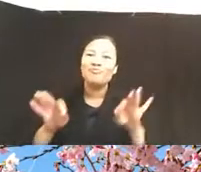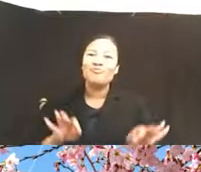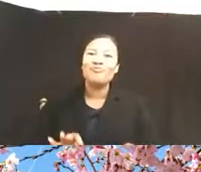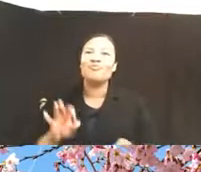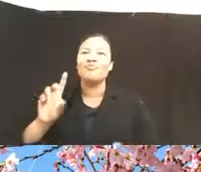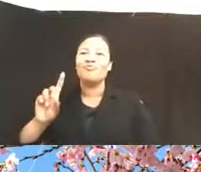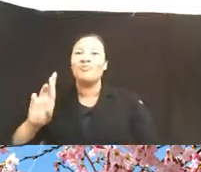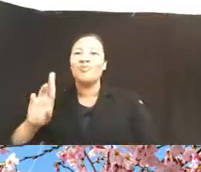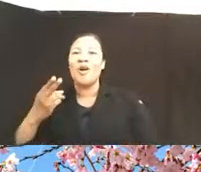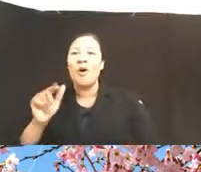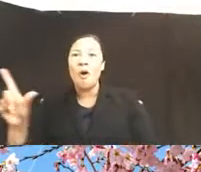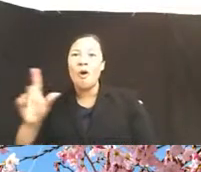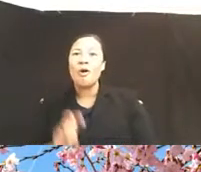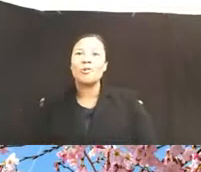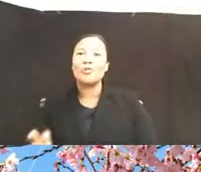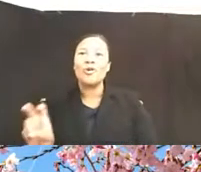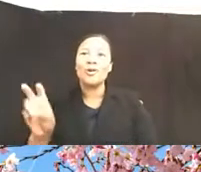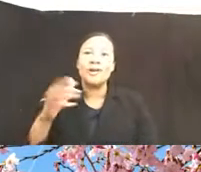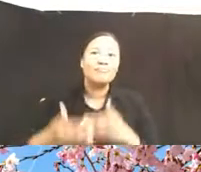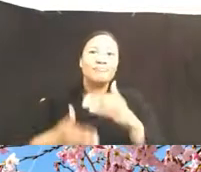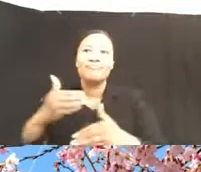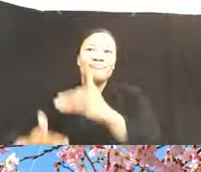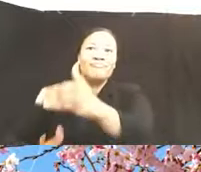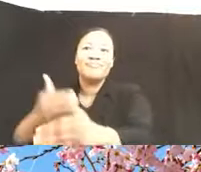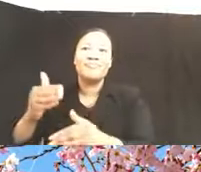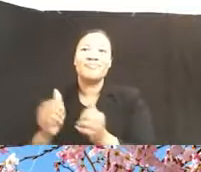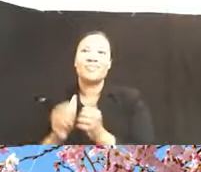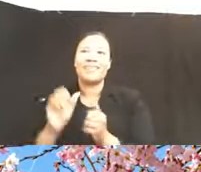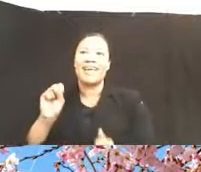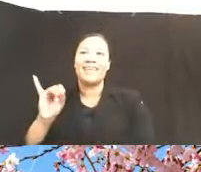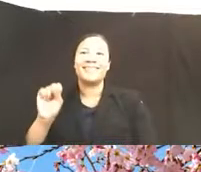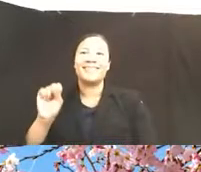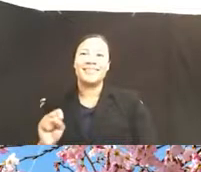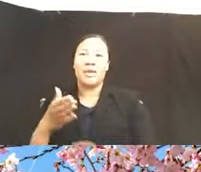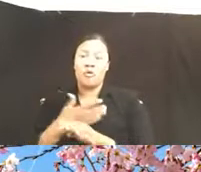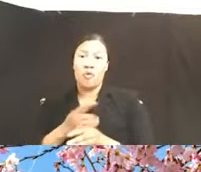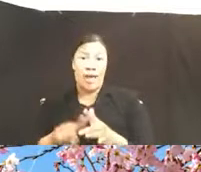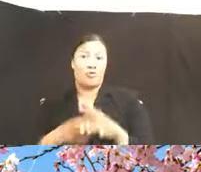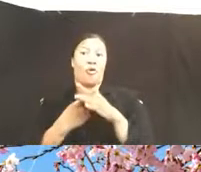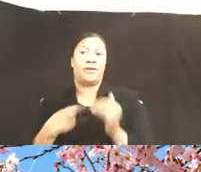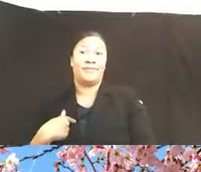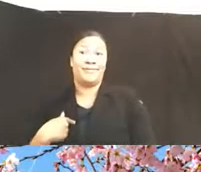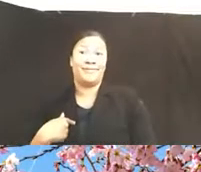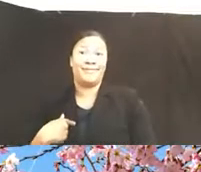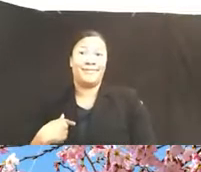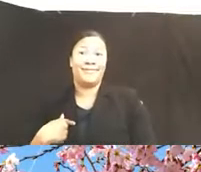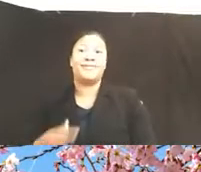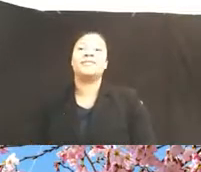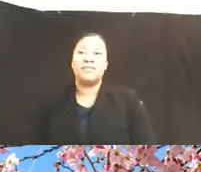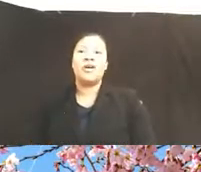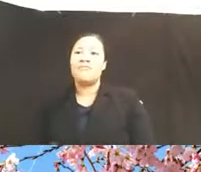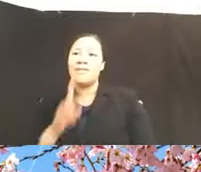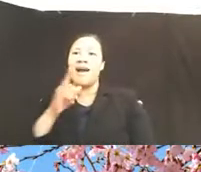Hall took in in SIS, I think before I arrived, but it's really